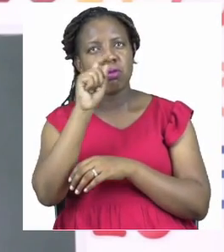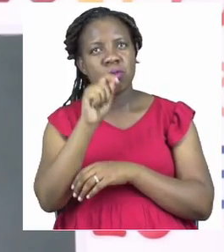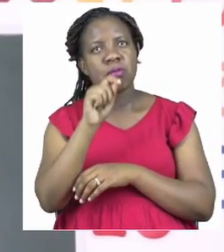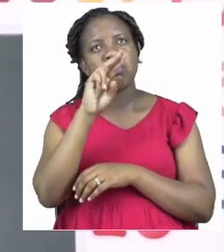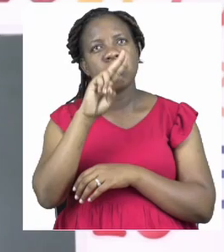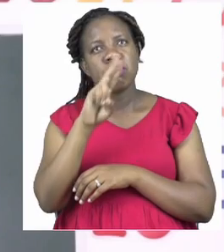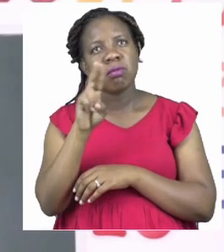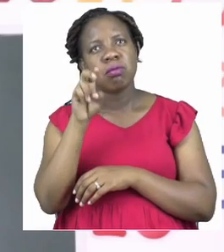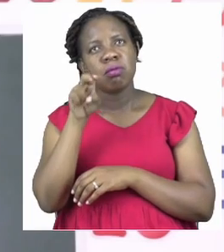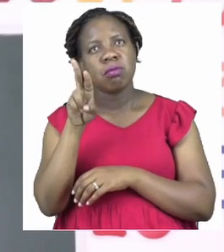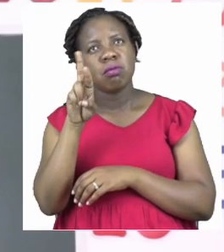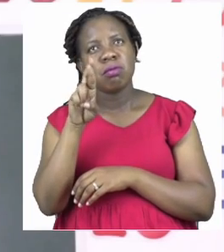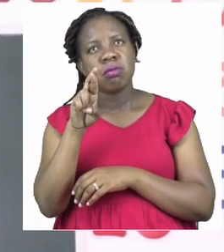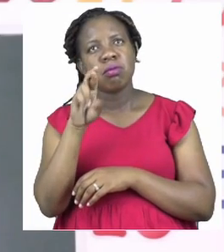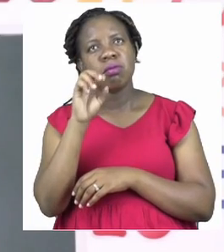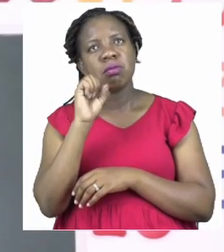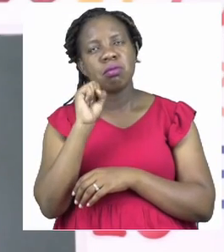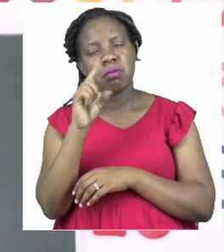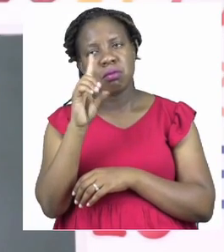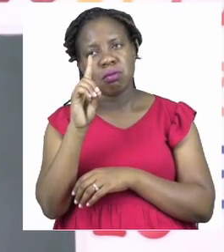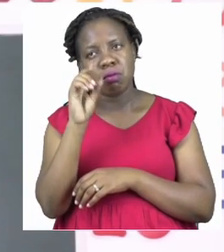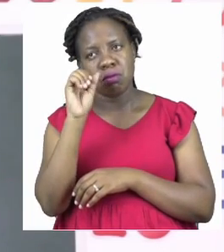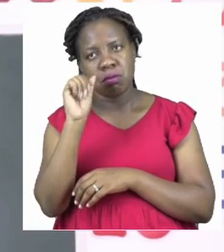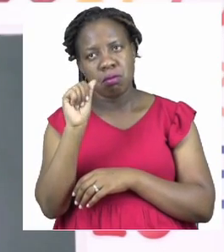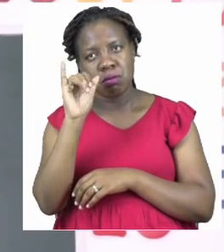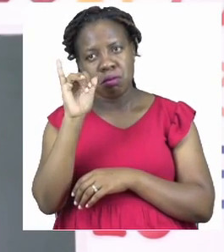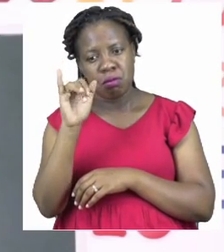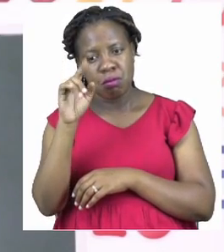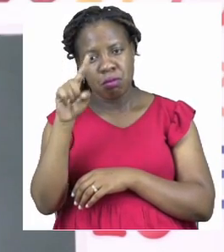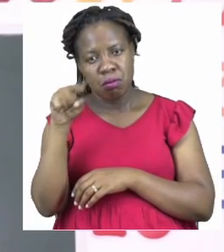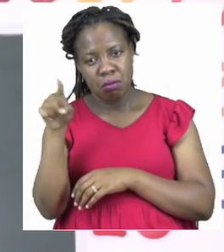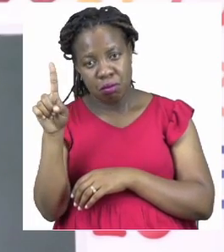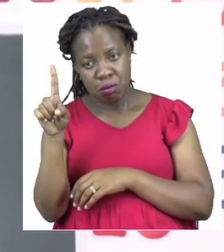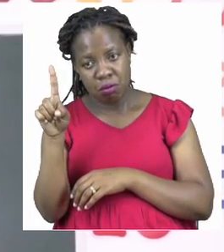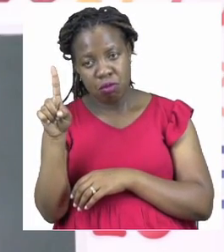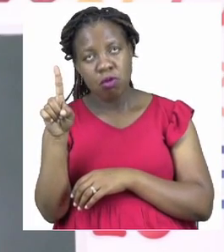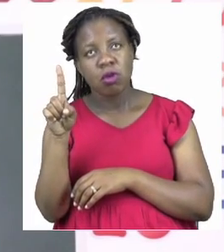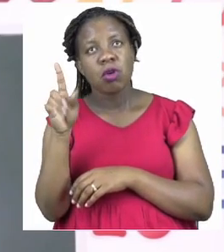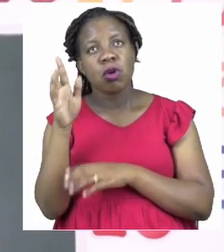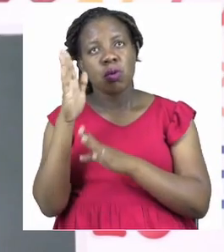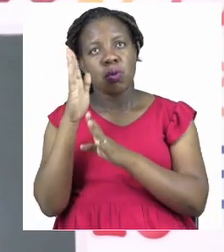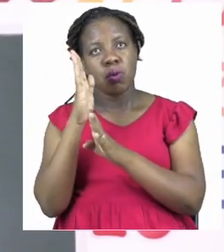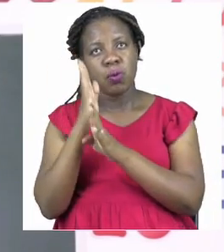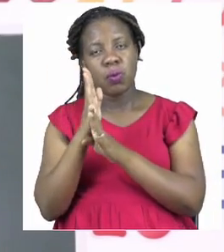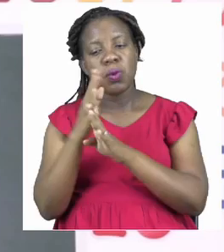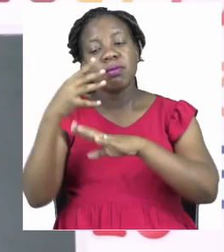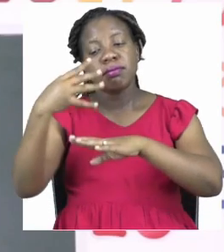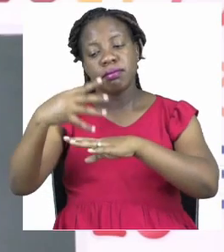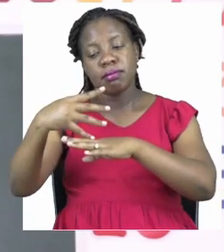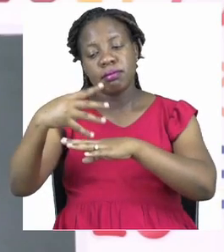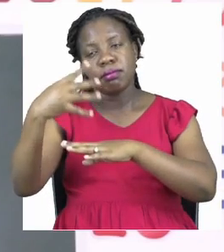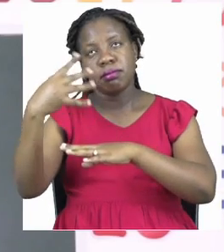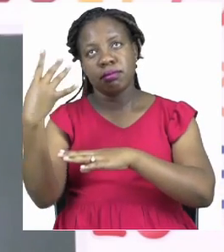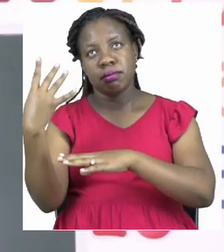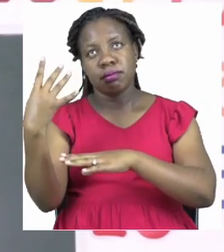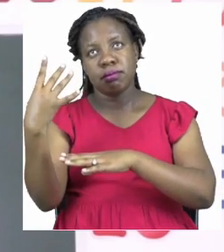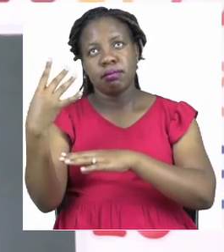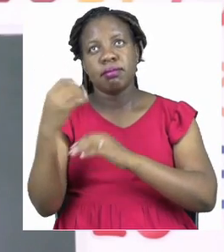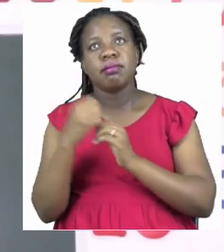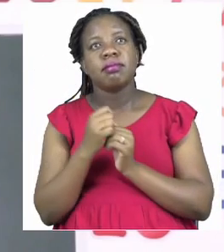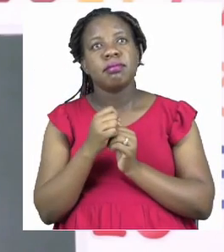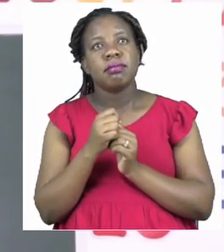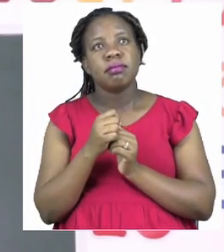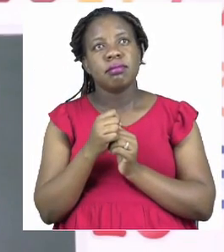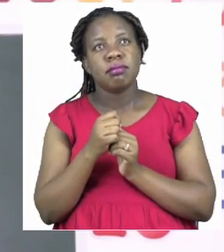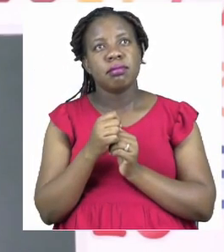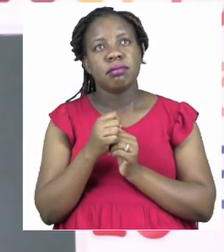also has the sound. Now, after that, the third part of your exercise is asking you to